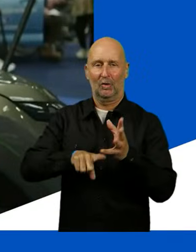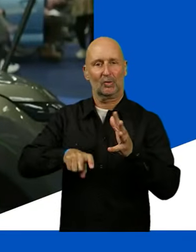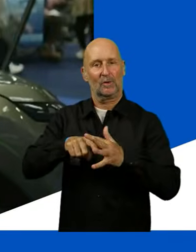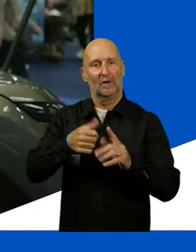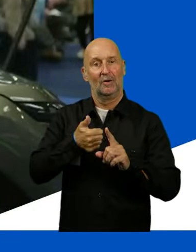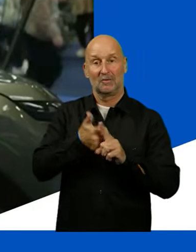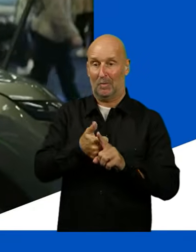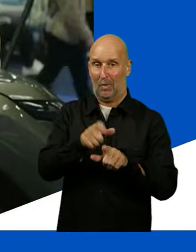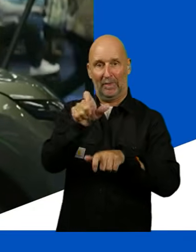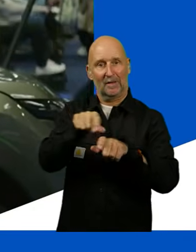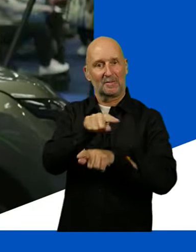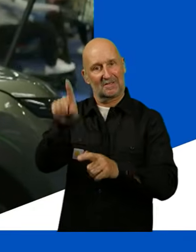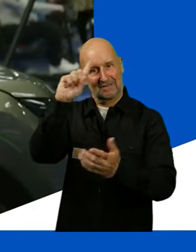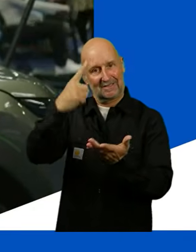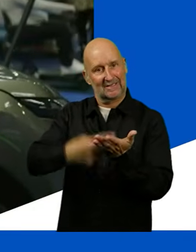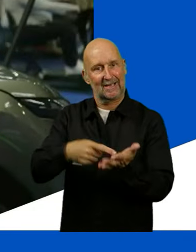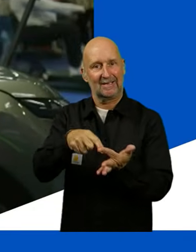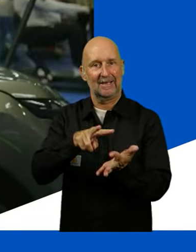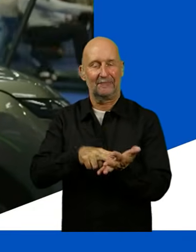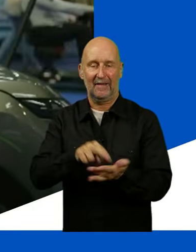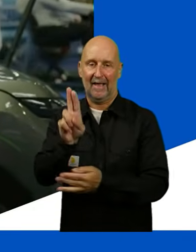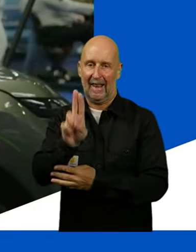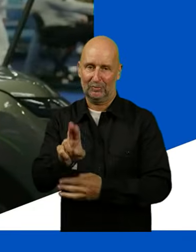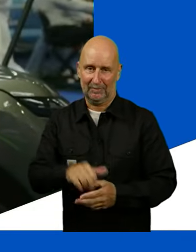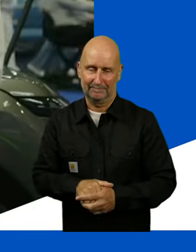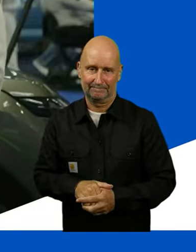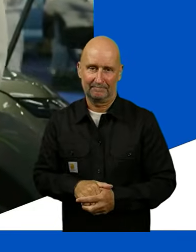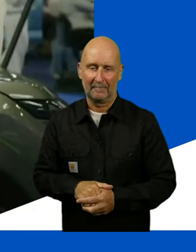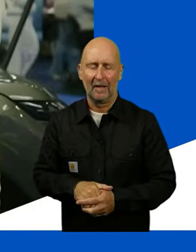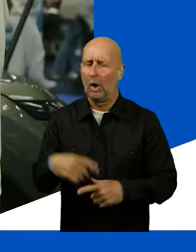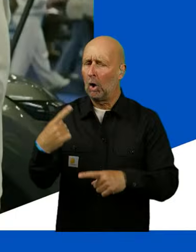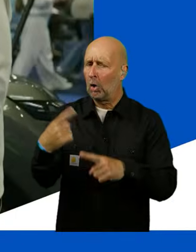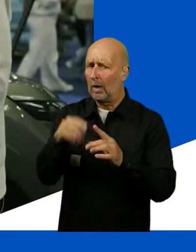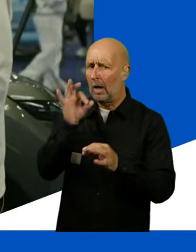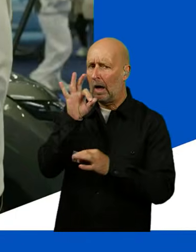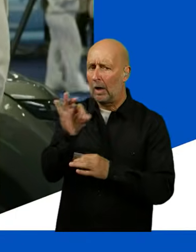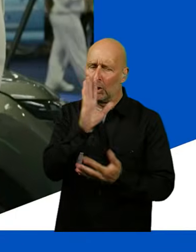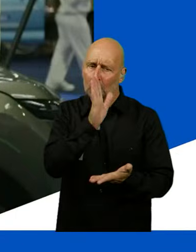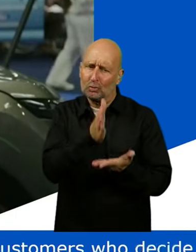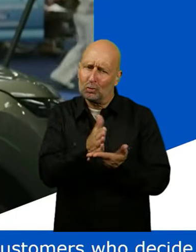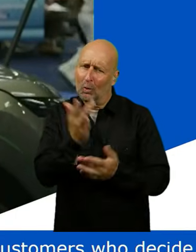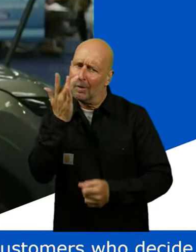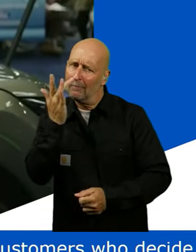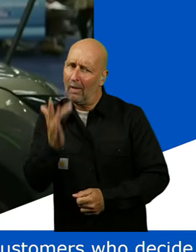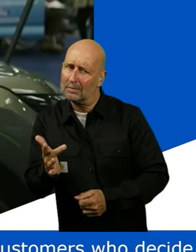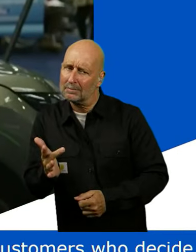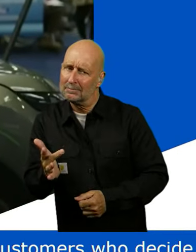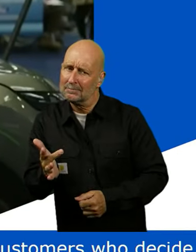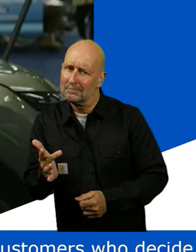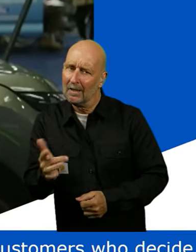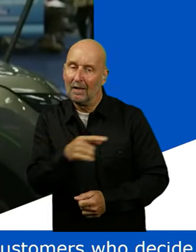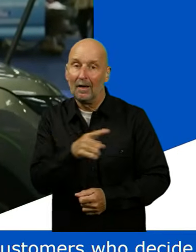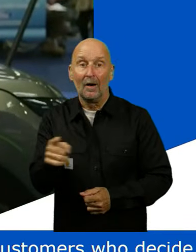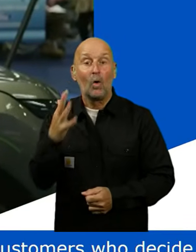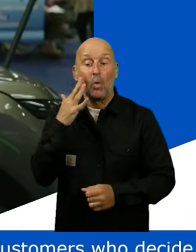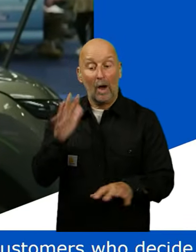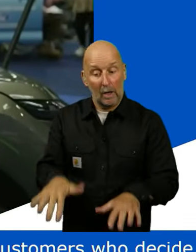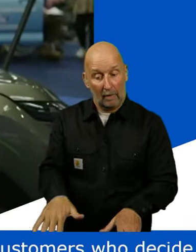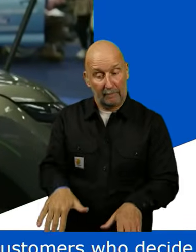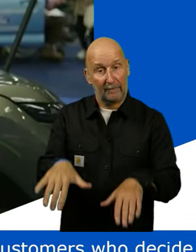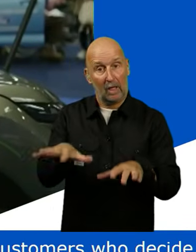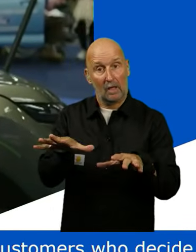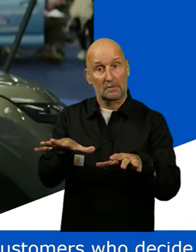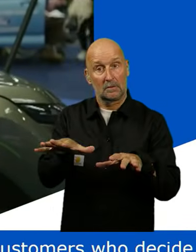support our customers that do decide to go electric. The next one I did want to quickly ask, true or false, when a flood happens,